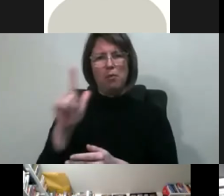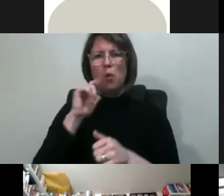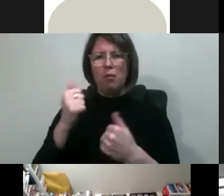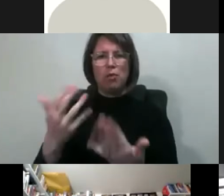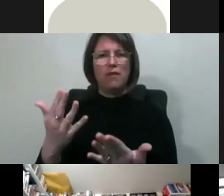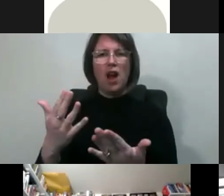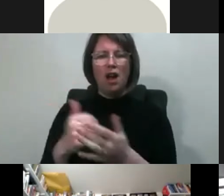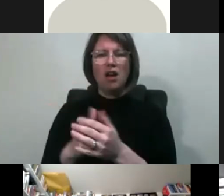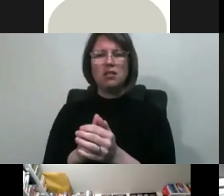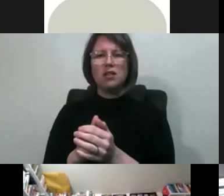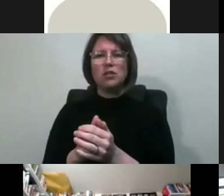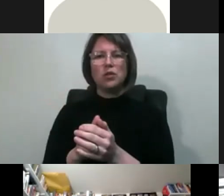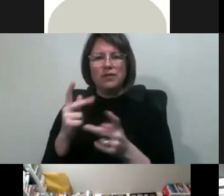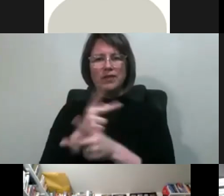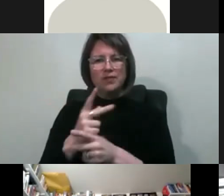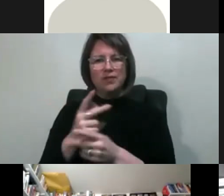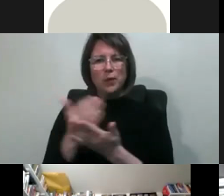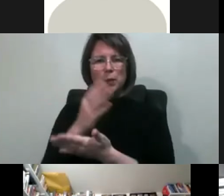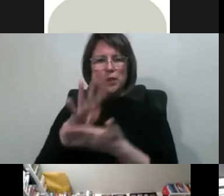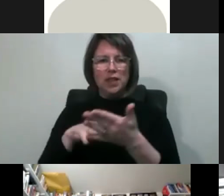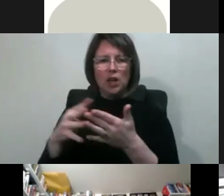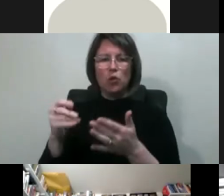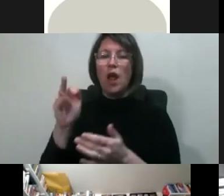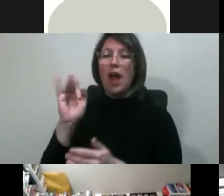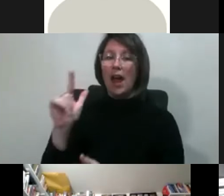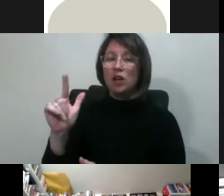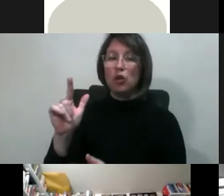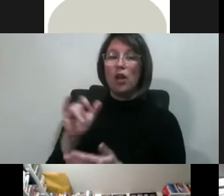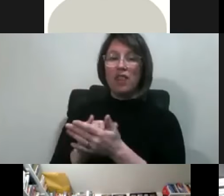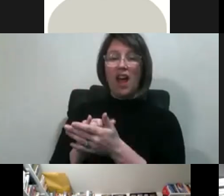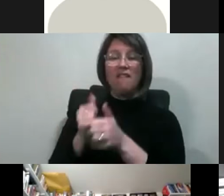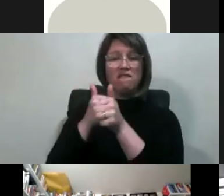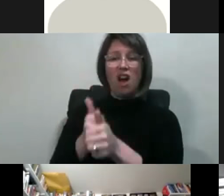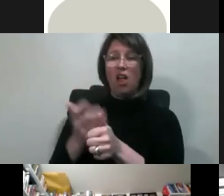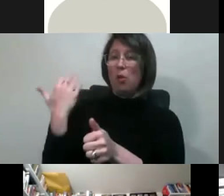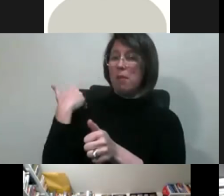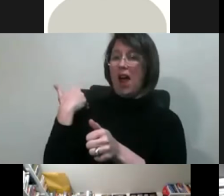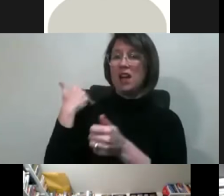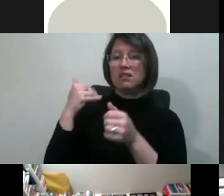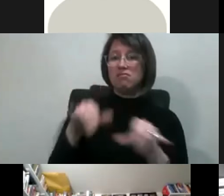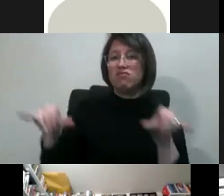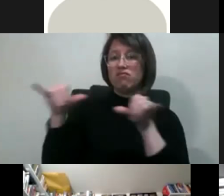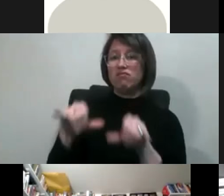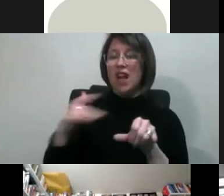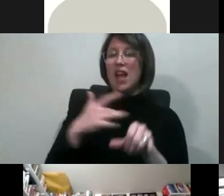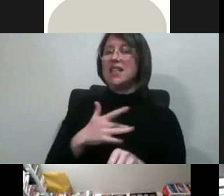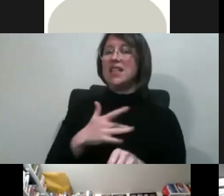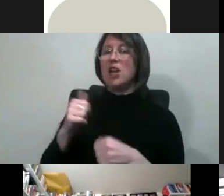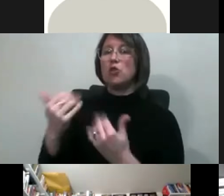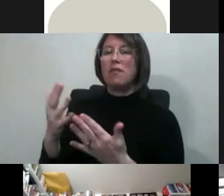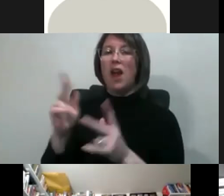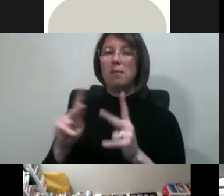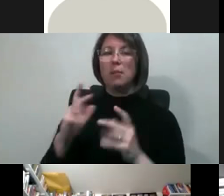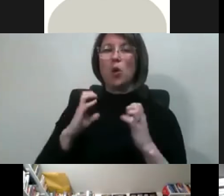schedules. Thanks, Rob. And that is in keeping with past practice for folks. we usually give people, our customers